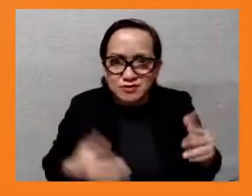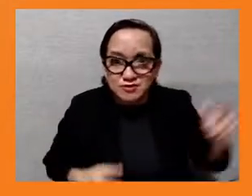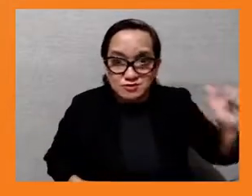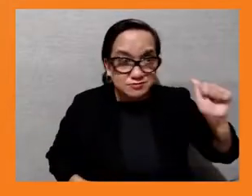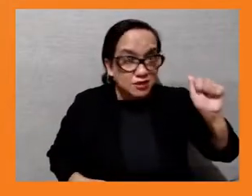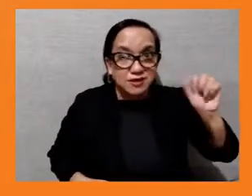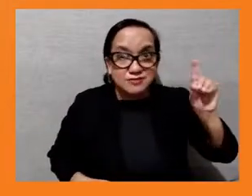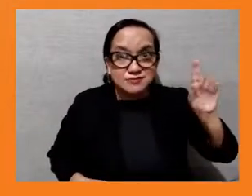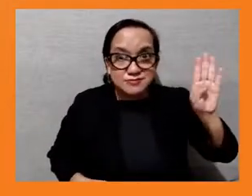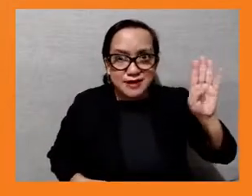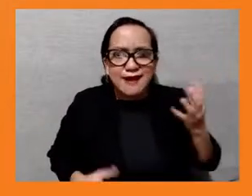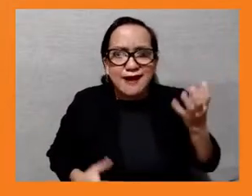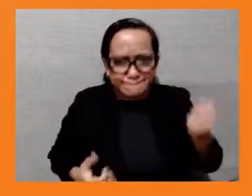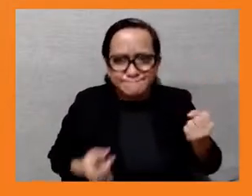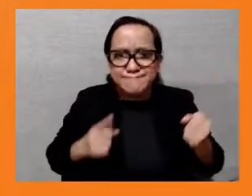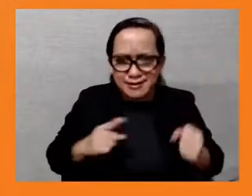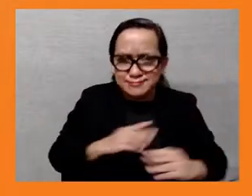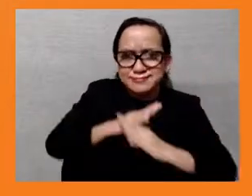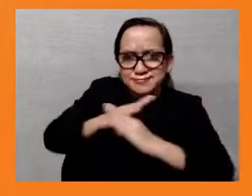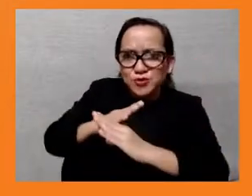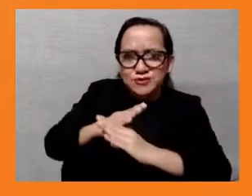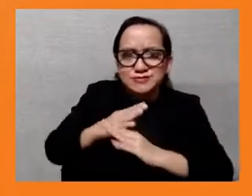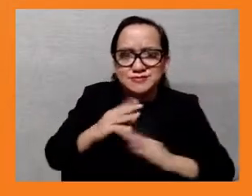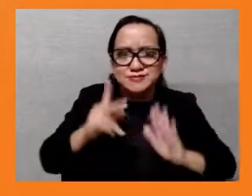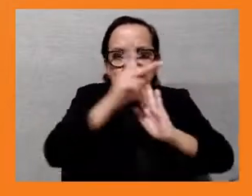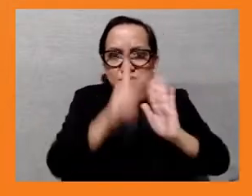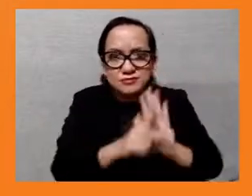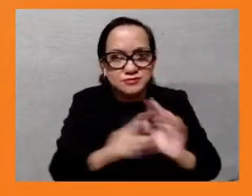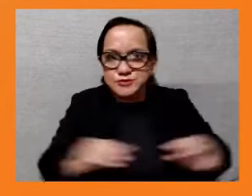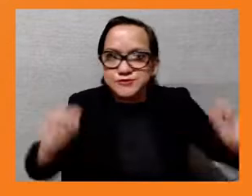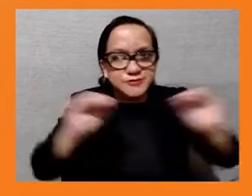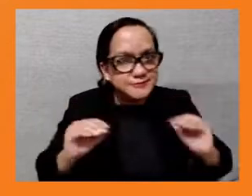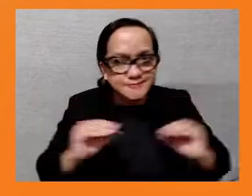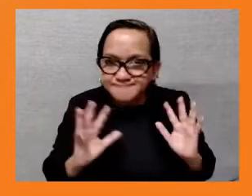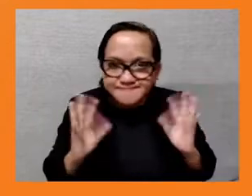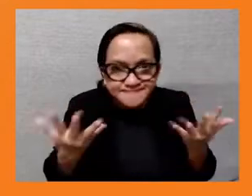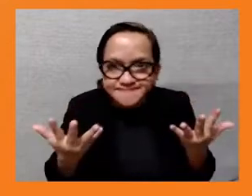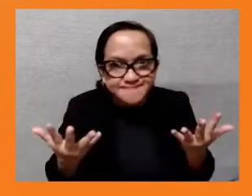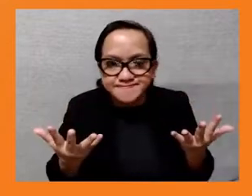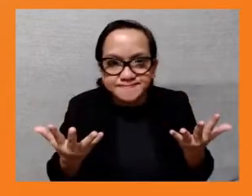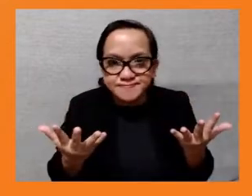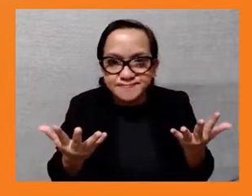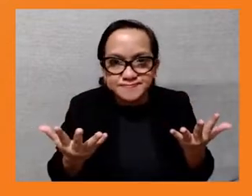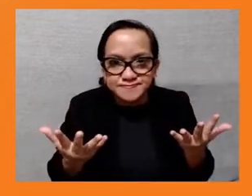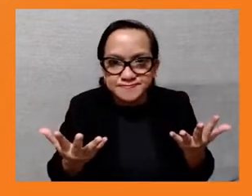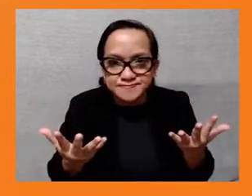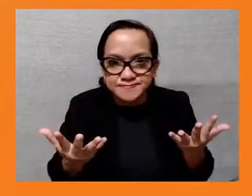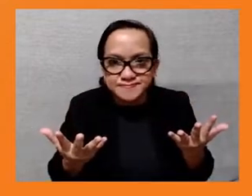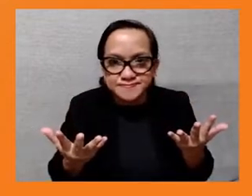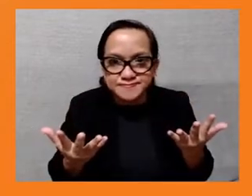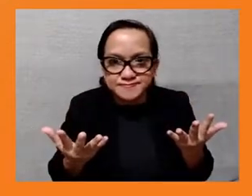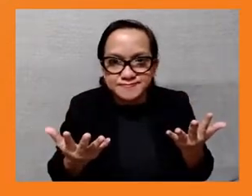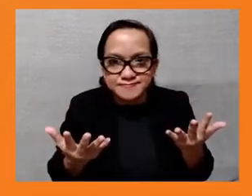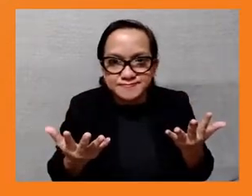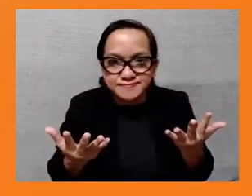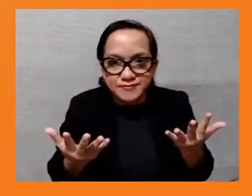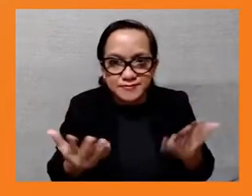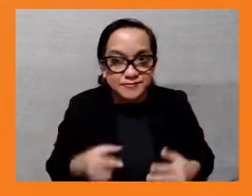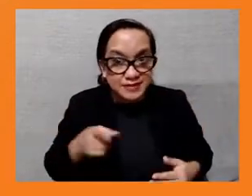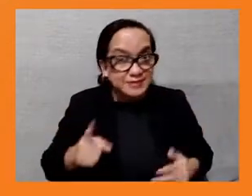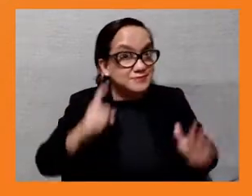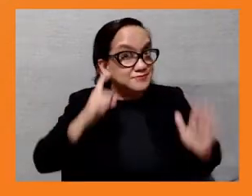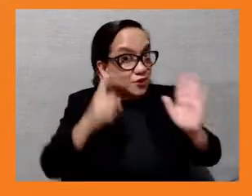and activist focusing on human rights and Indigenous women at the Indigenous Women's Legal Awareness Group, or INWALAG,